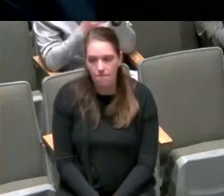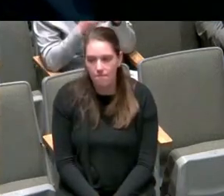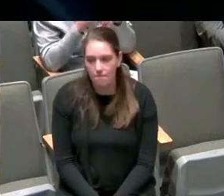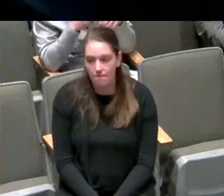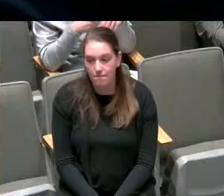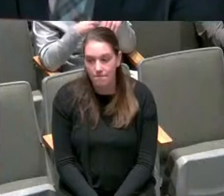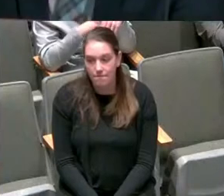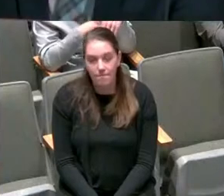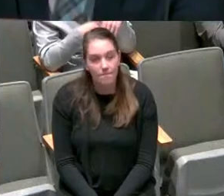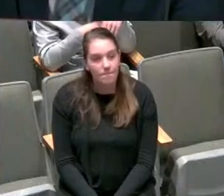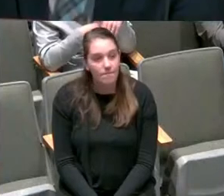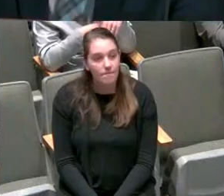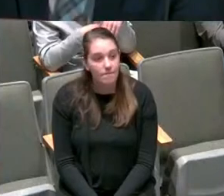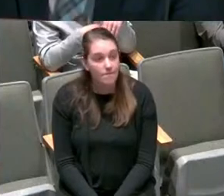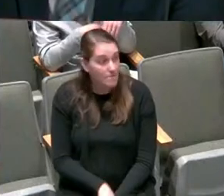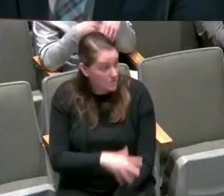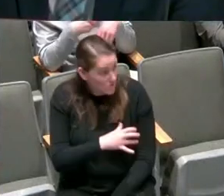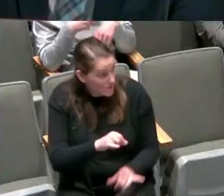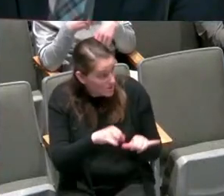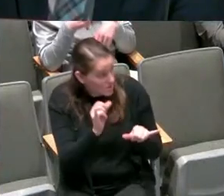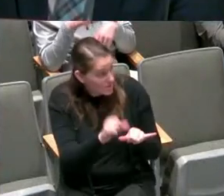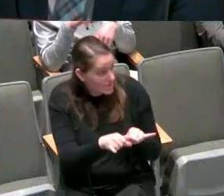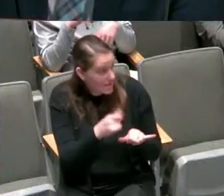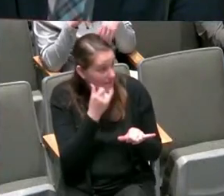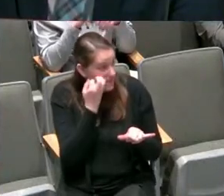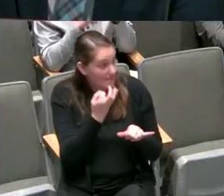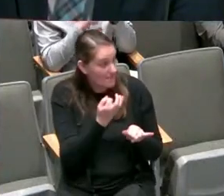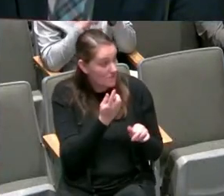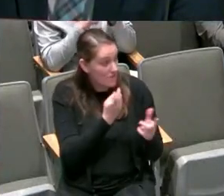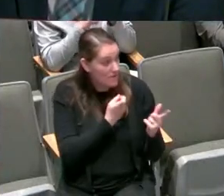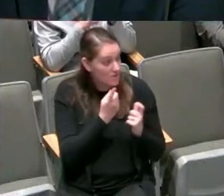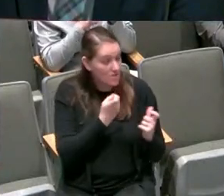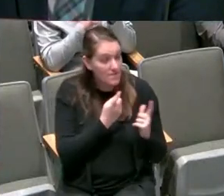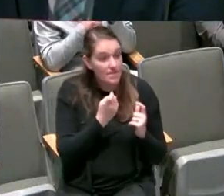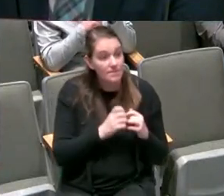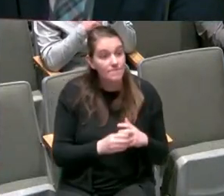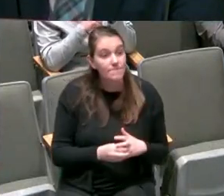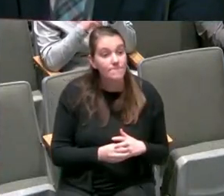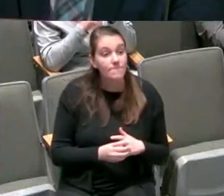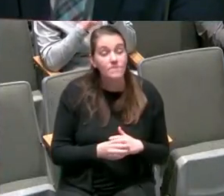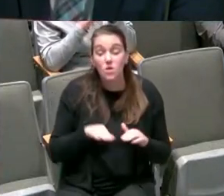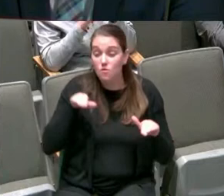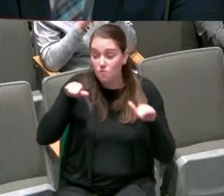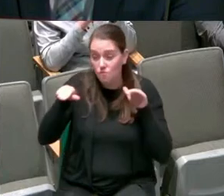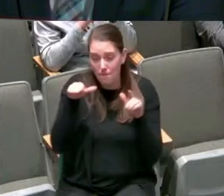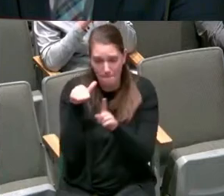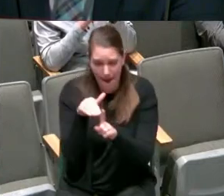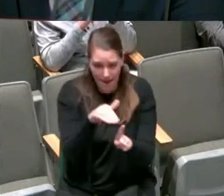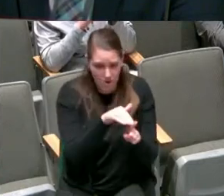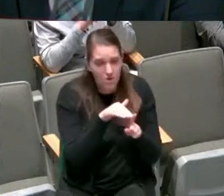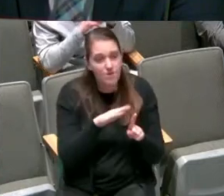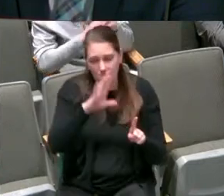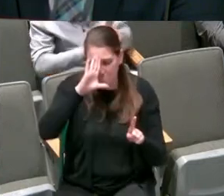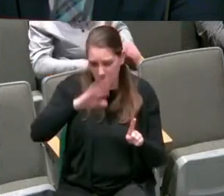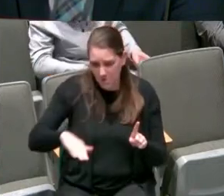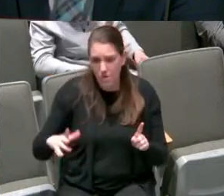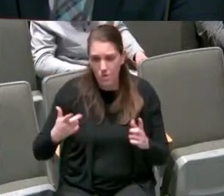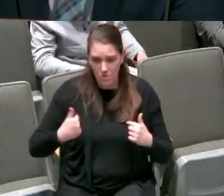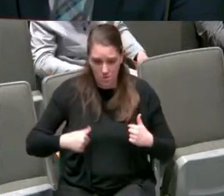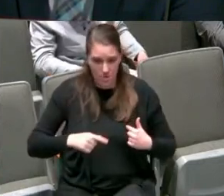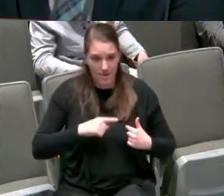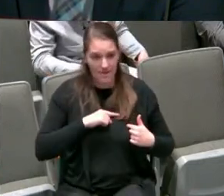I I don't know if you want to stay up there just case questions come your way so as a reminder I know um we've